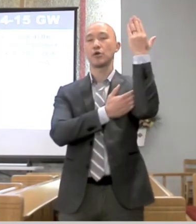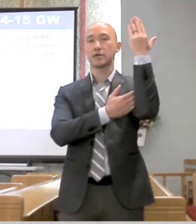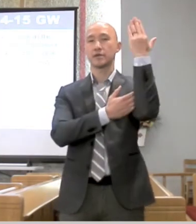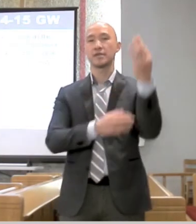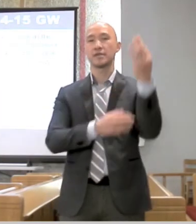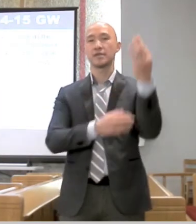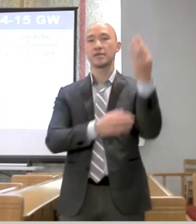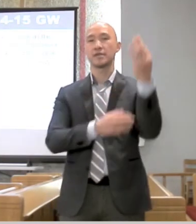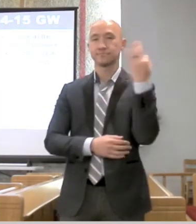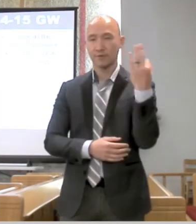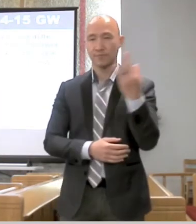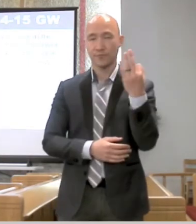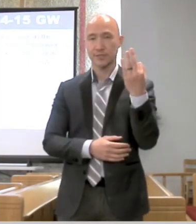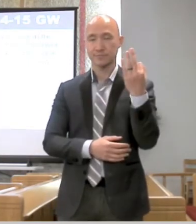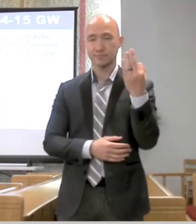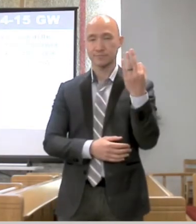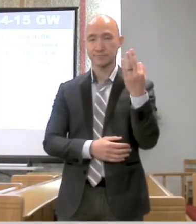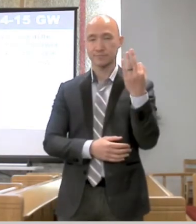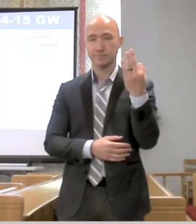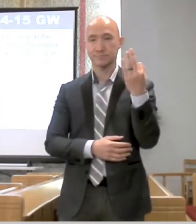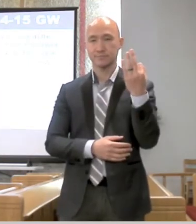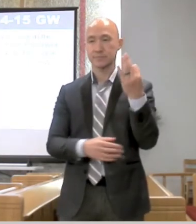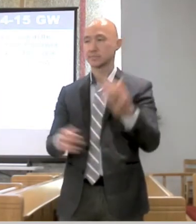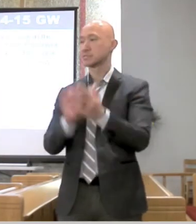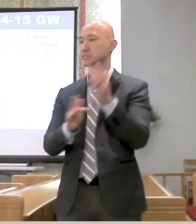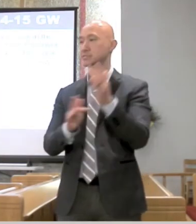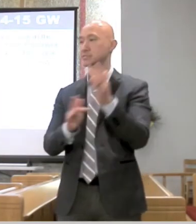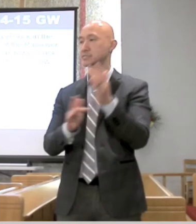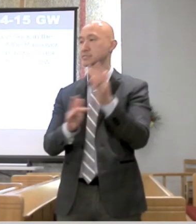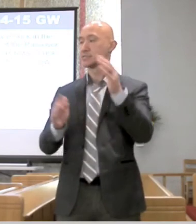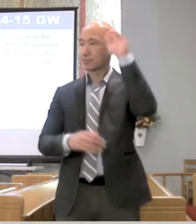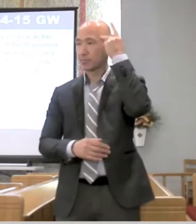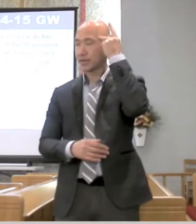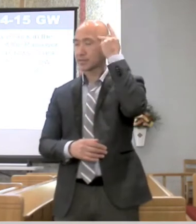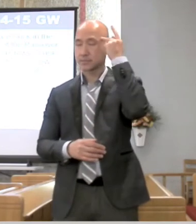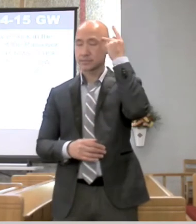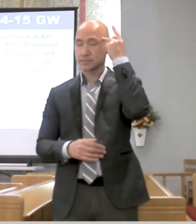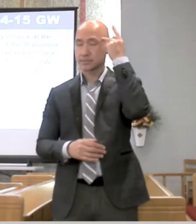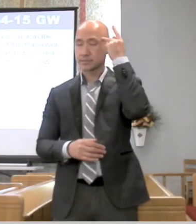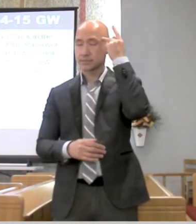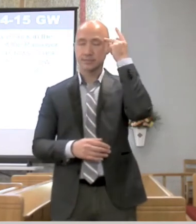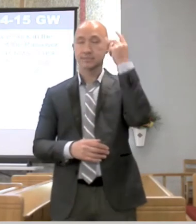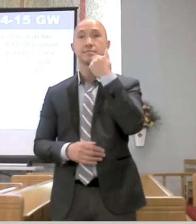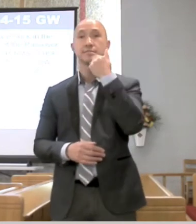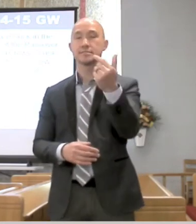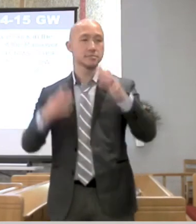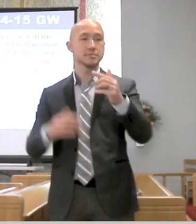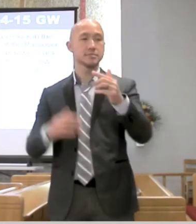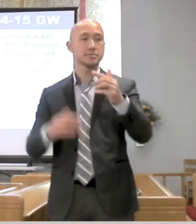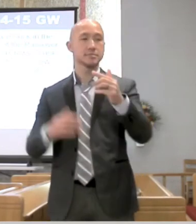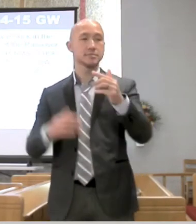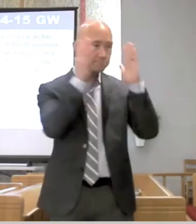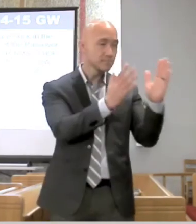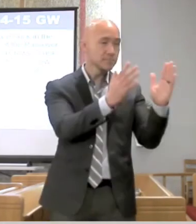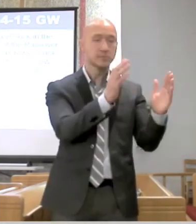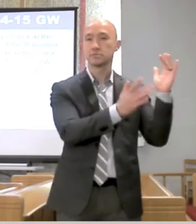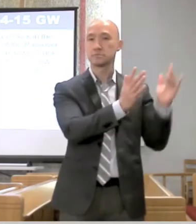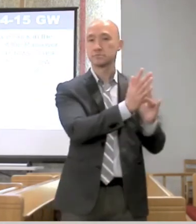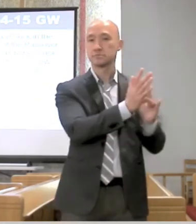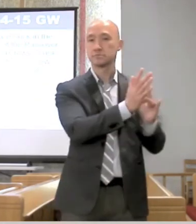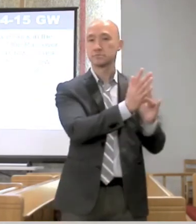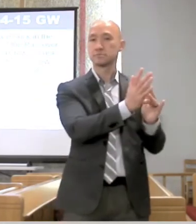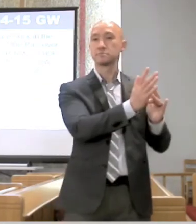Friday. Pilate said to the Jews, look, here's your king. Look at that